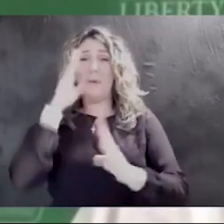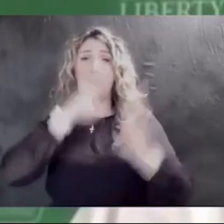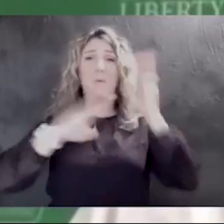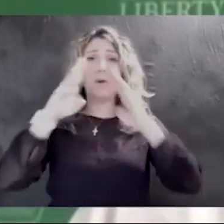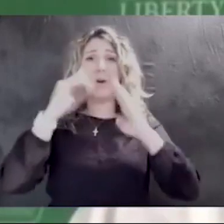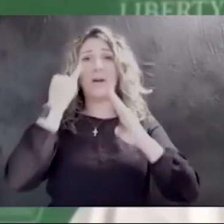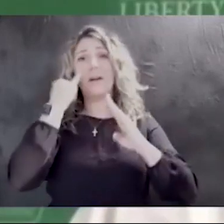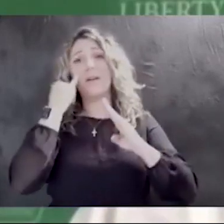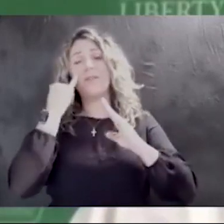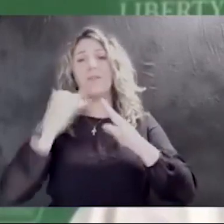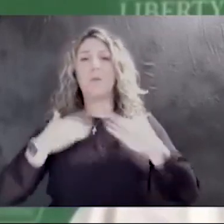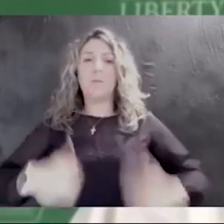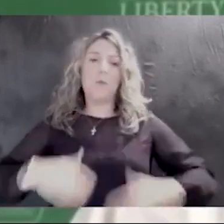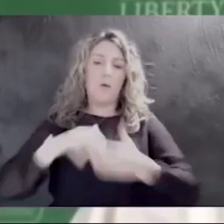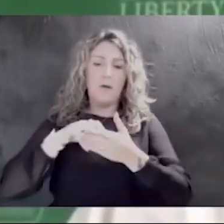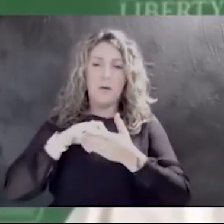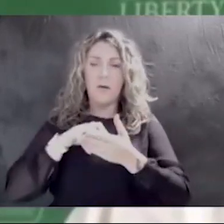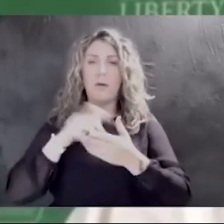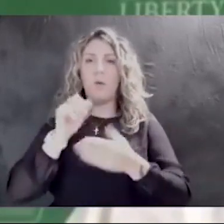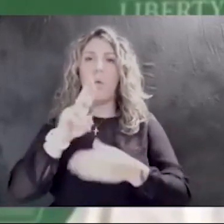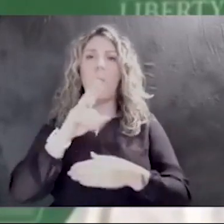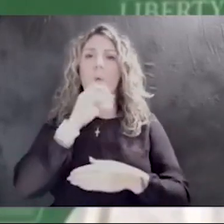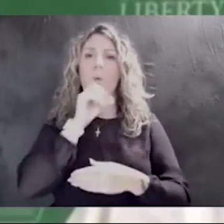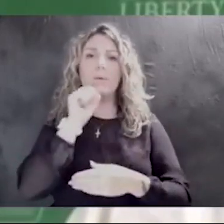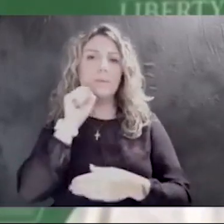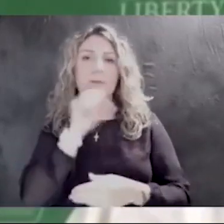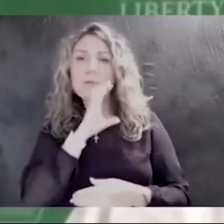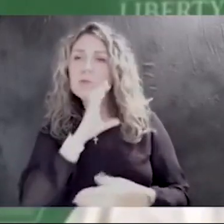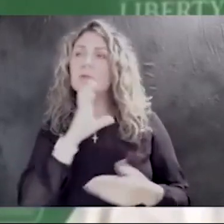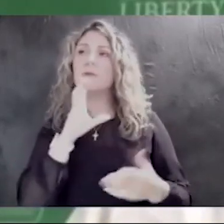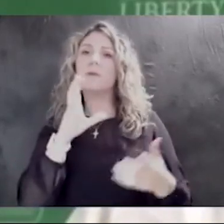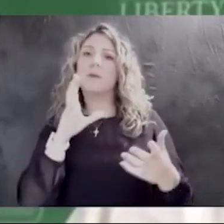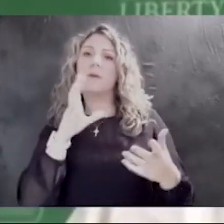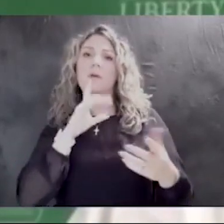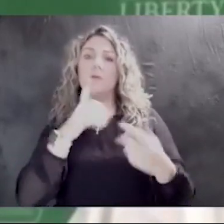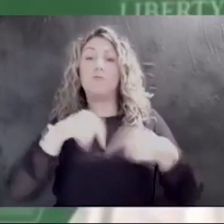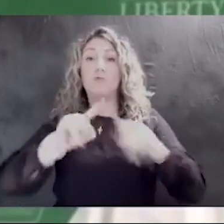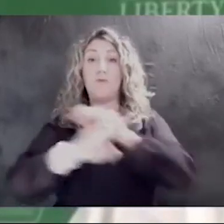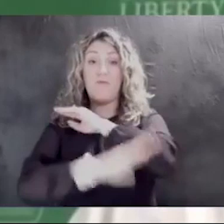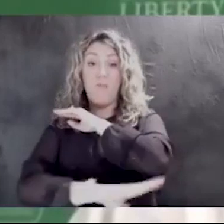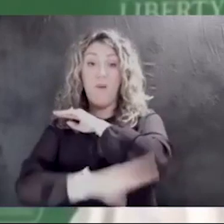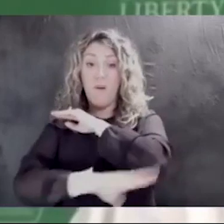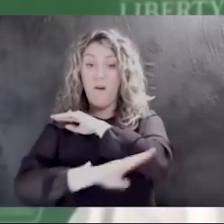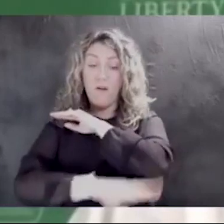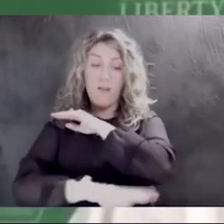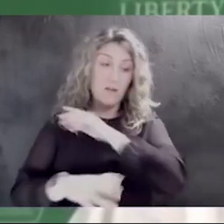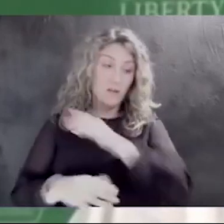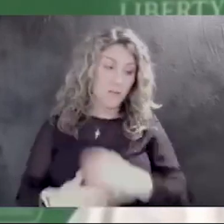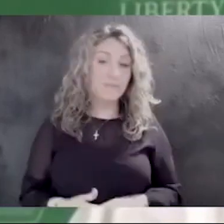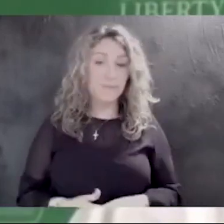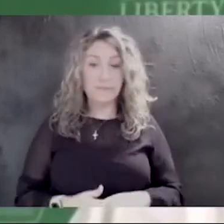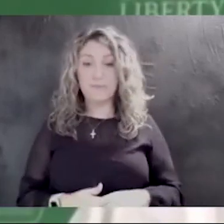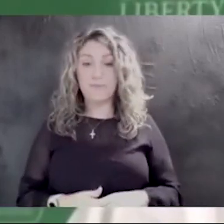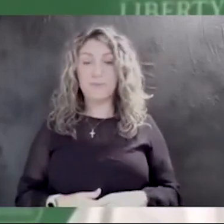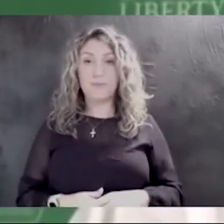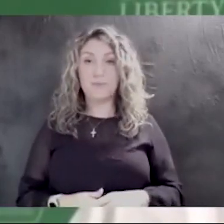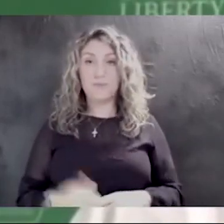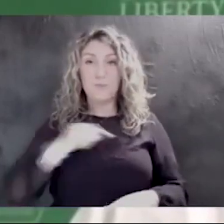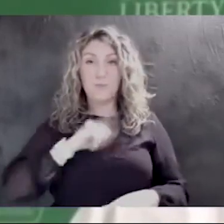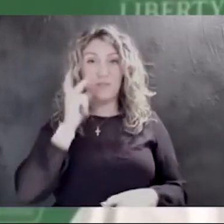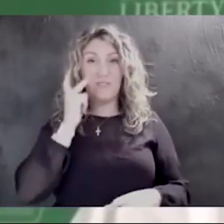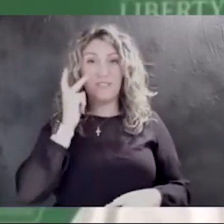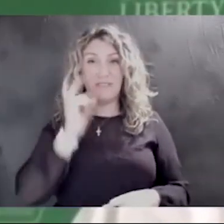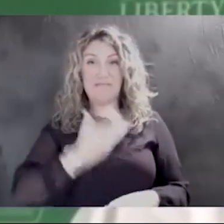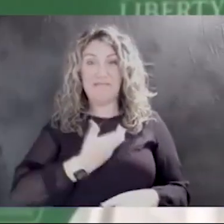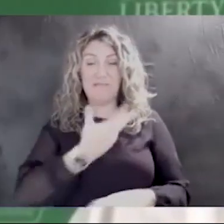are immunocompromised and elderly as the fall season comes through. We've already seen a few of